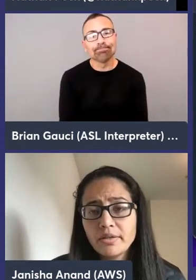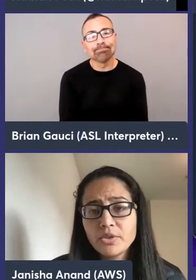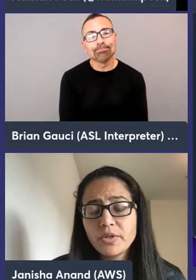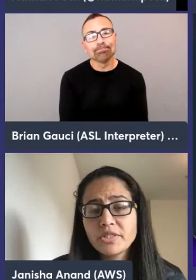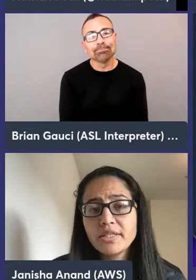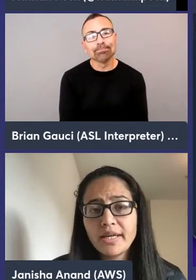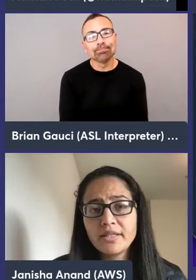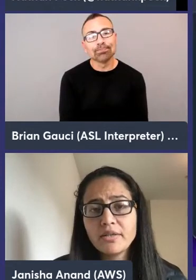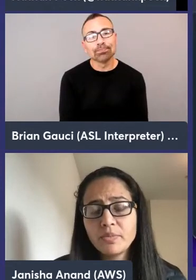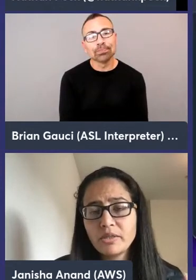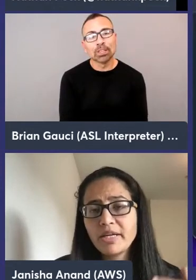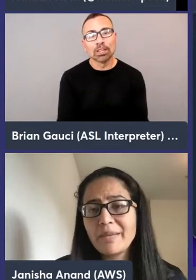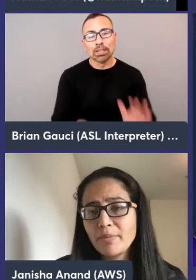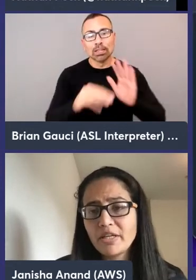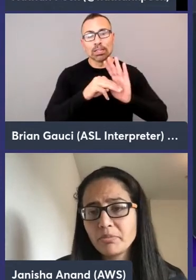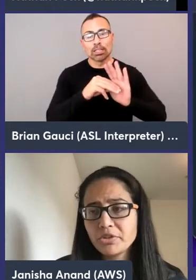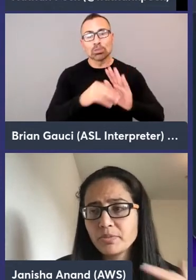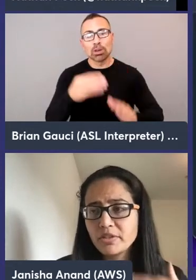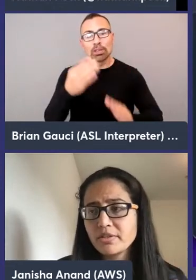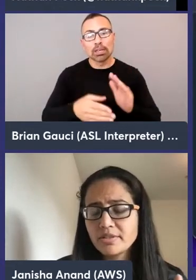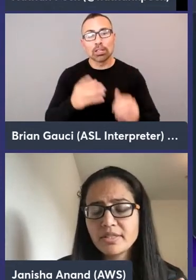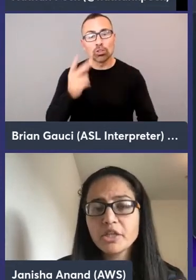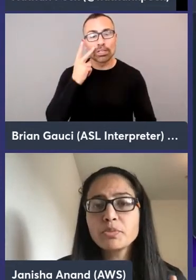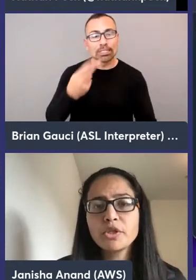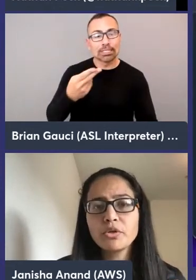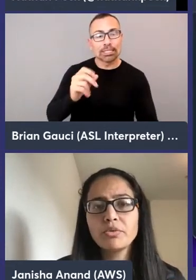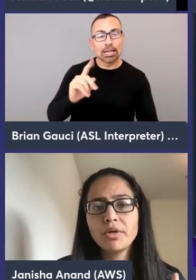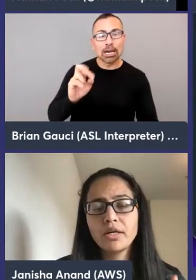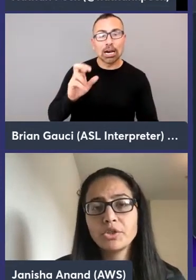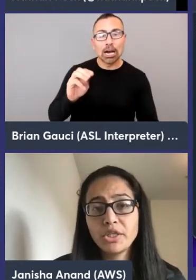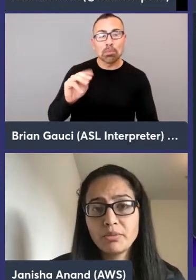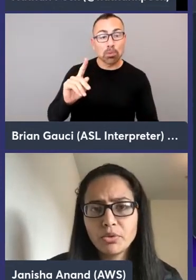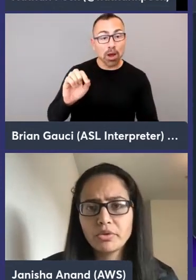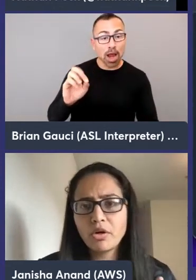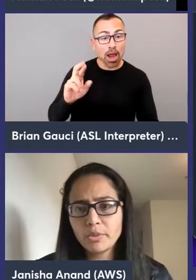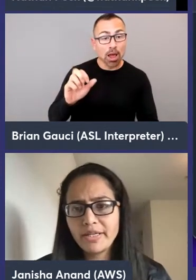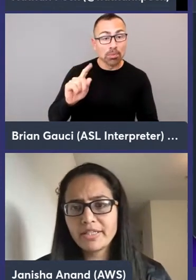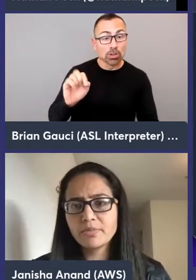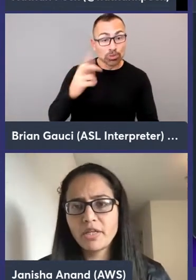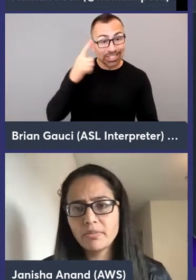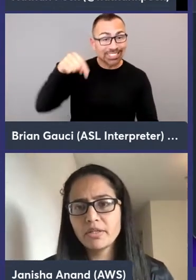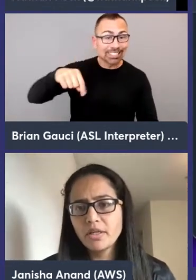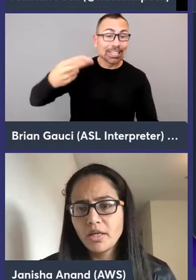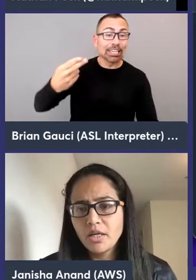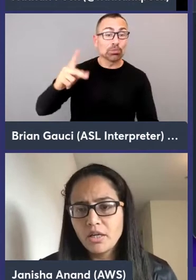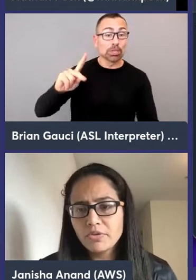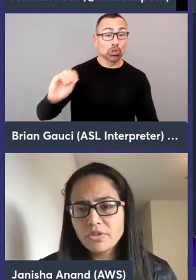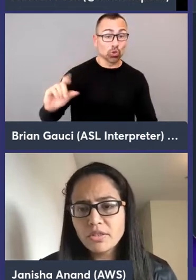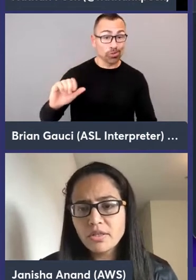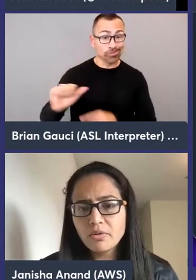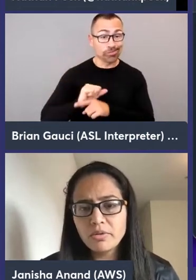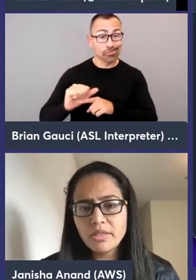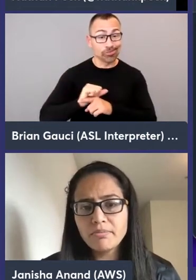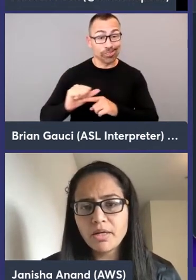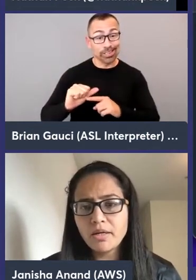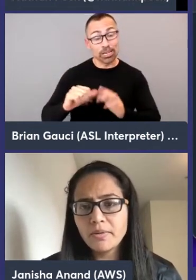model, towards the end, there will be hyperparameters because this is an HPO training mode autopilot experiment. If you